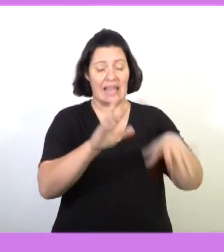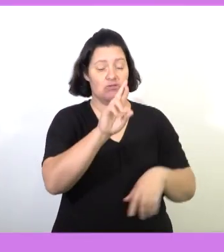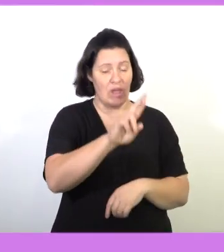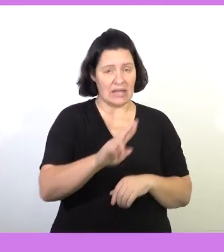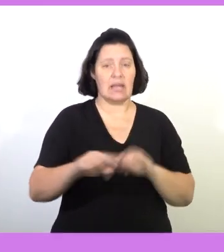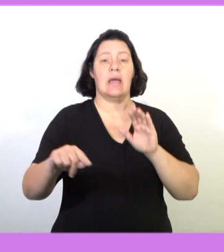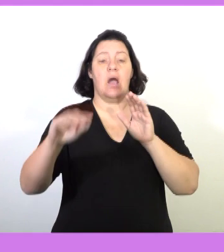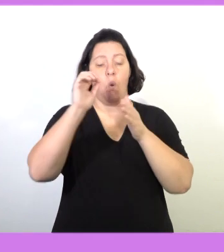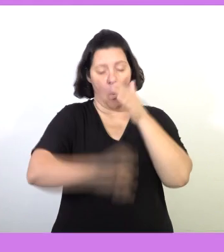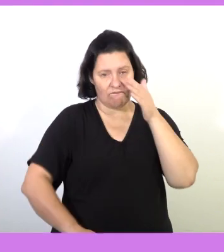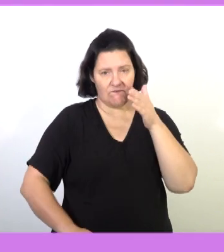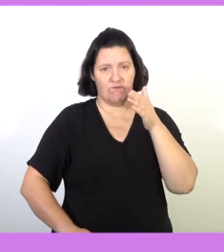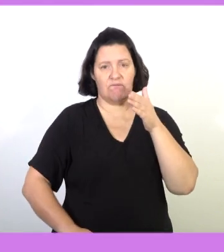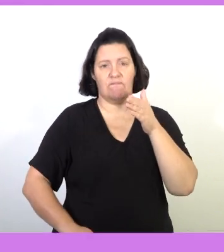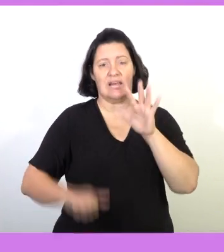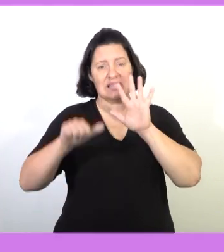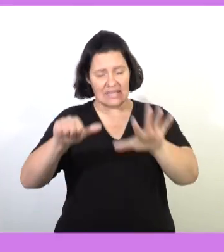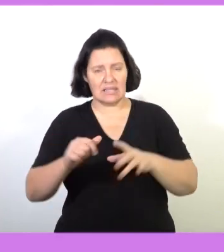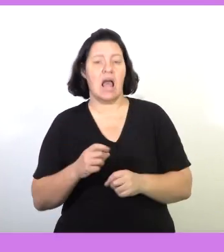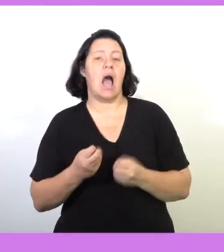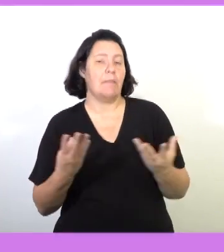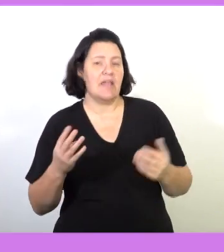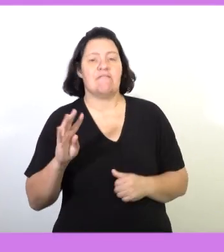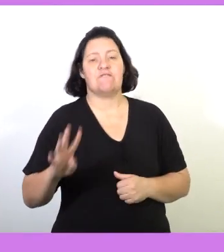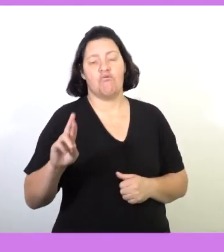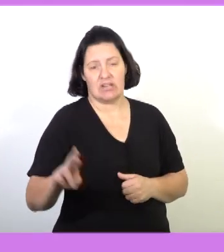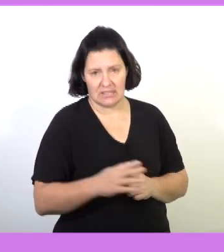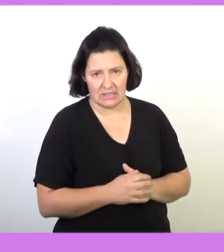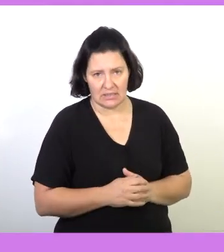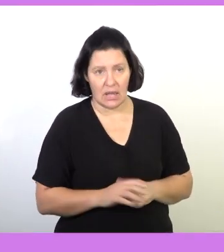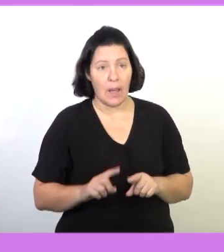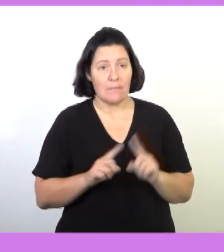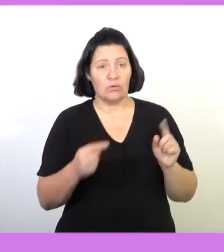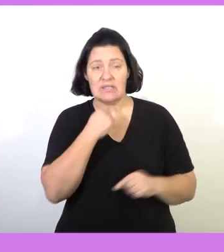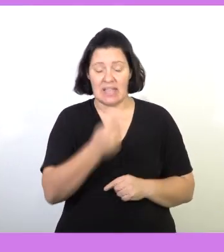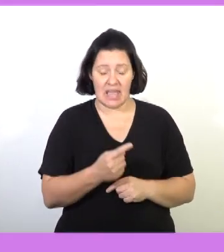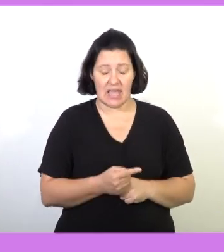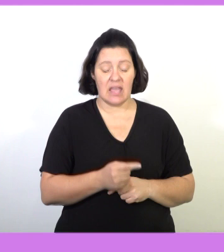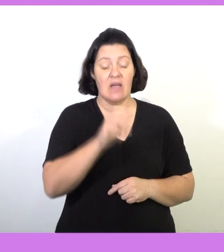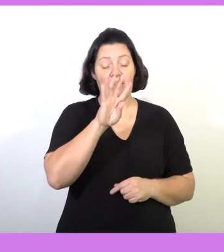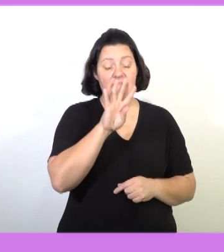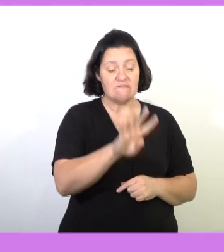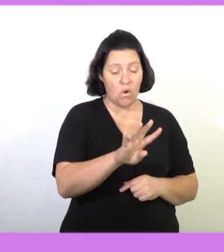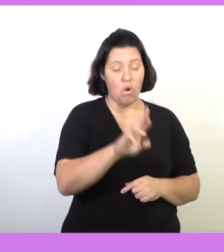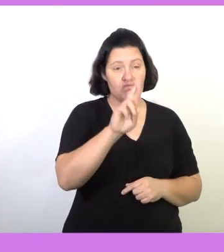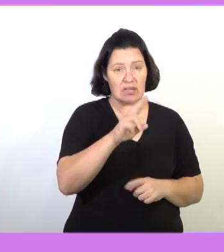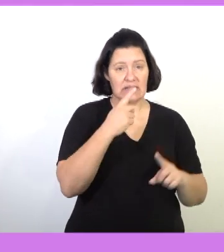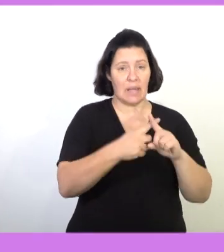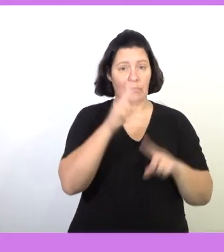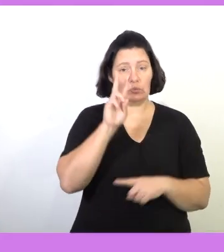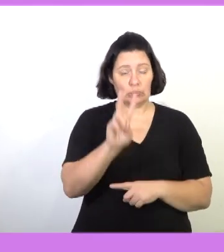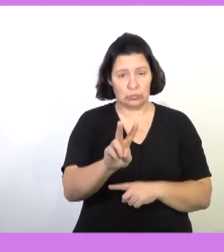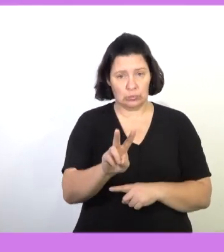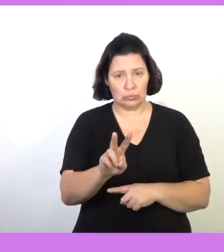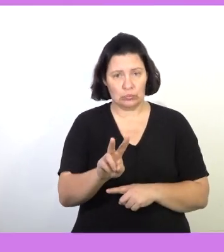minus 6 Rand, we add a difference of 4 Rand. We get a difference of 4 Rand. But look at this. If we say 4 Rand times